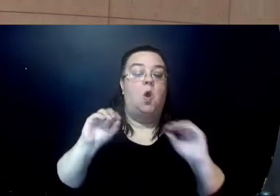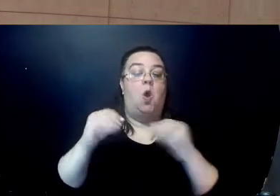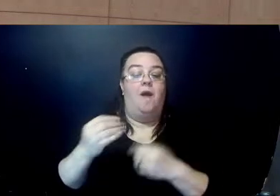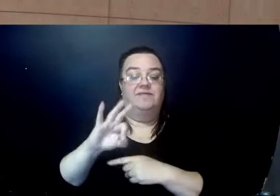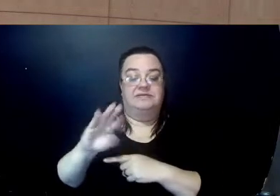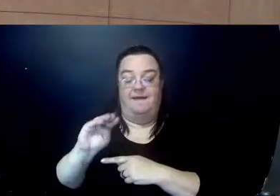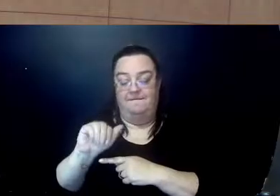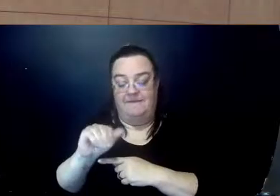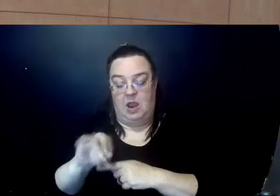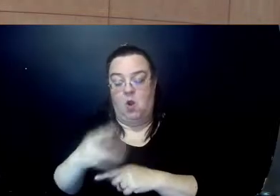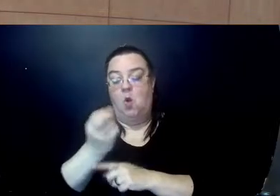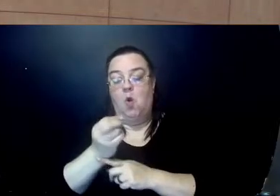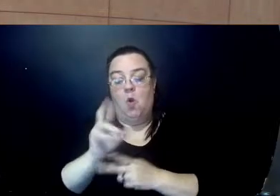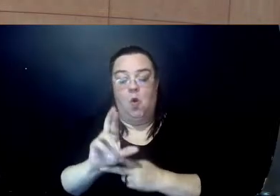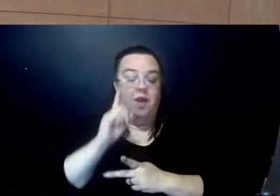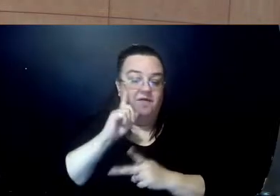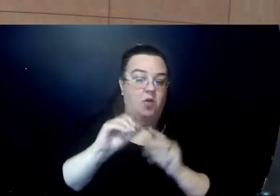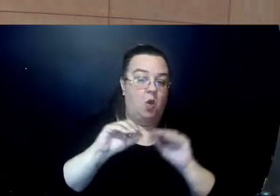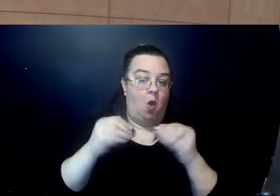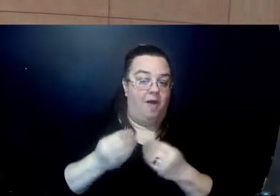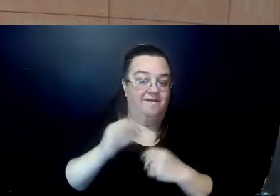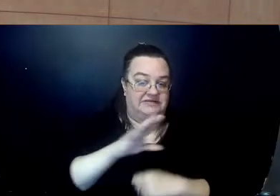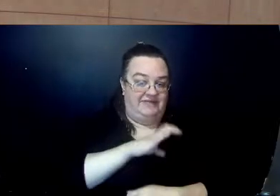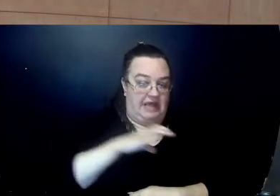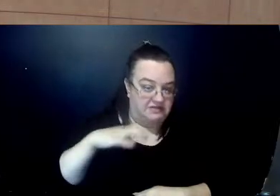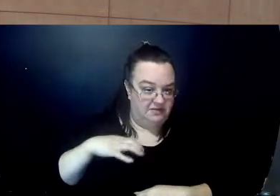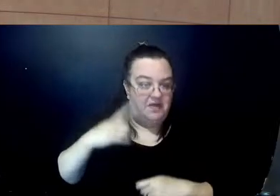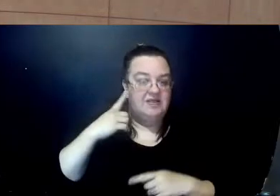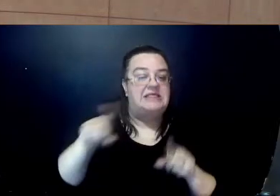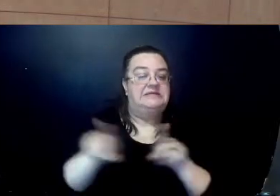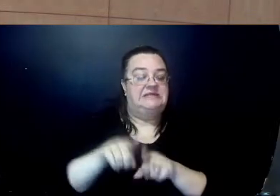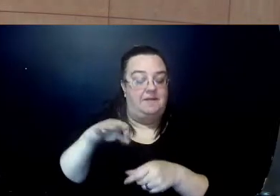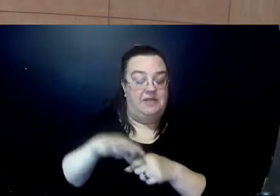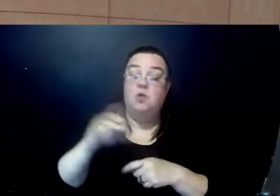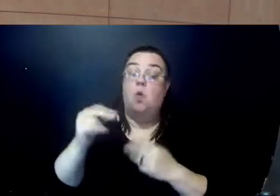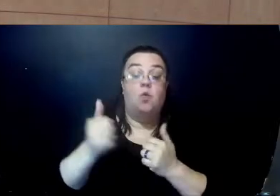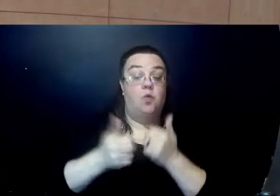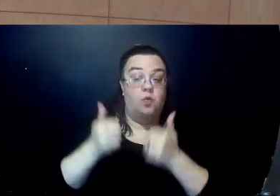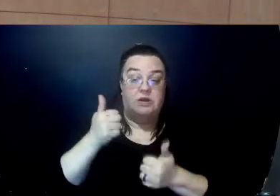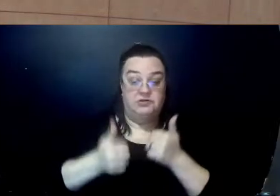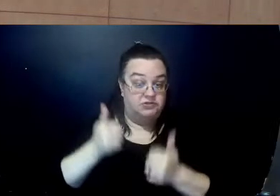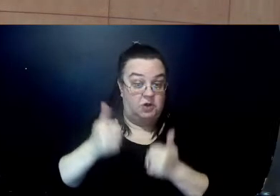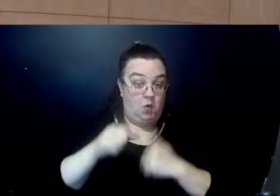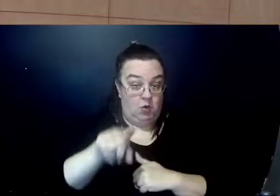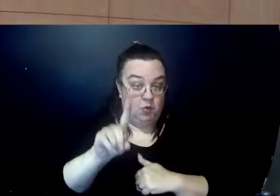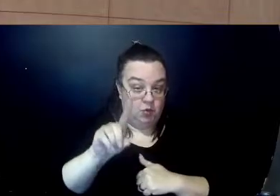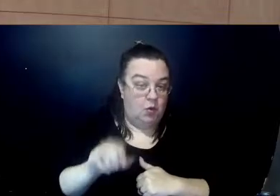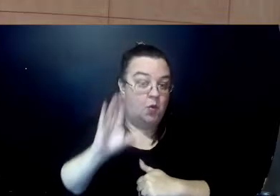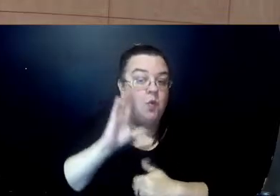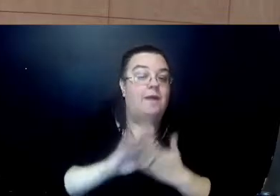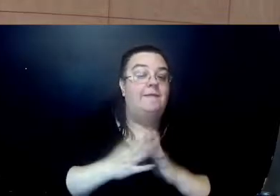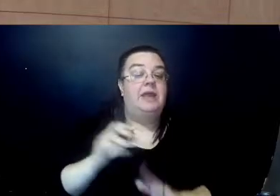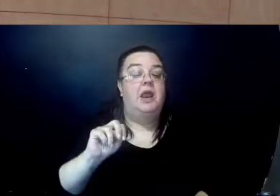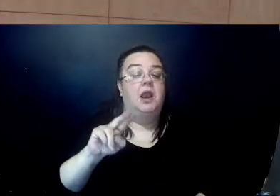or for the office of council member in the same election. So either one that you do would be null and